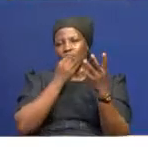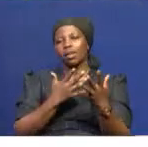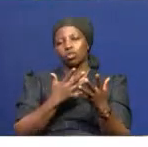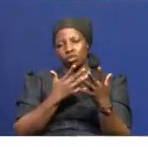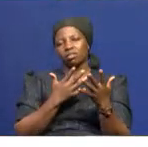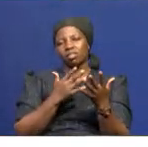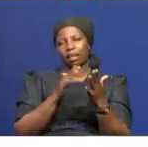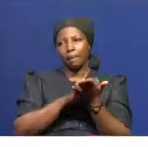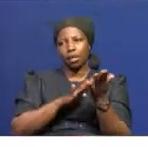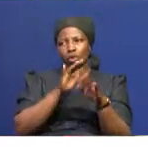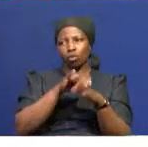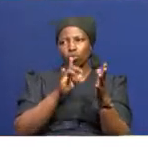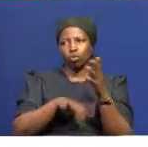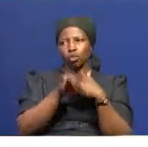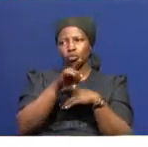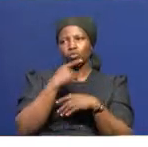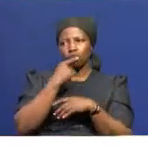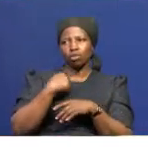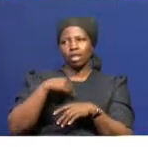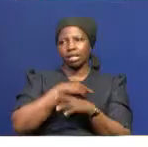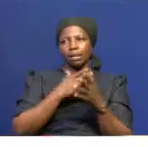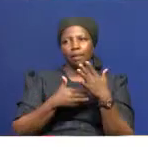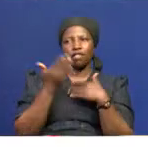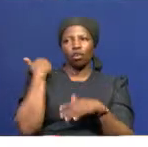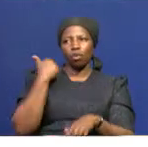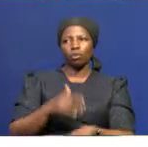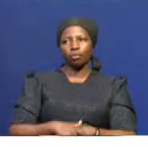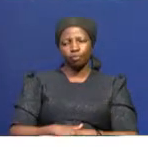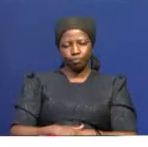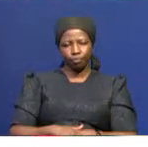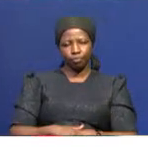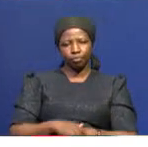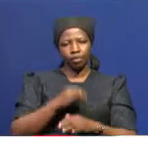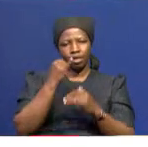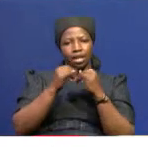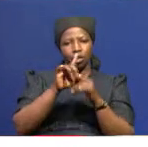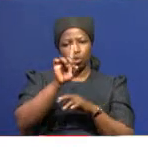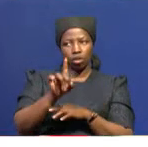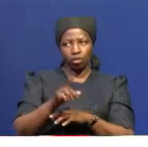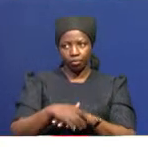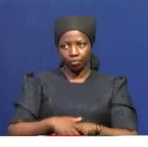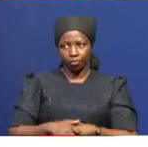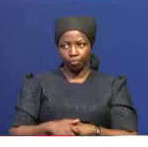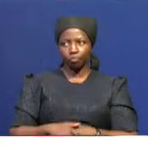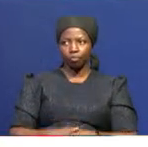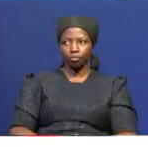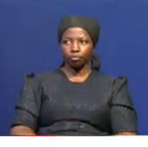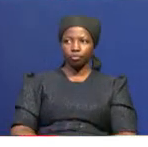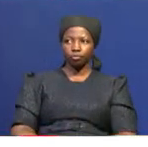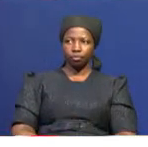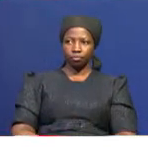ministry? Thank you. The last one, if any, and if none, then I appreciate.